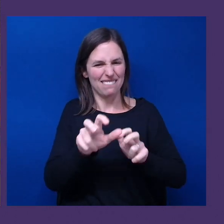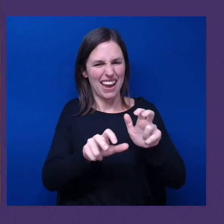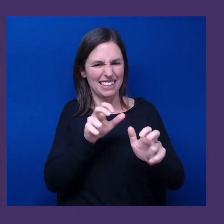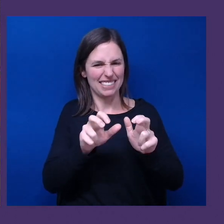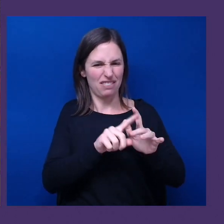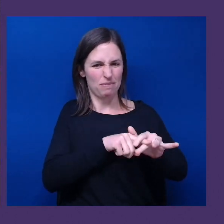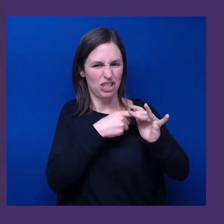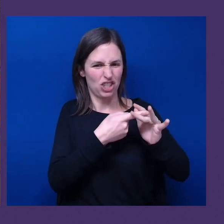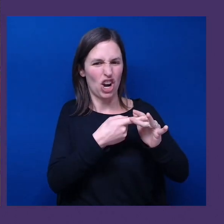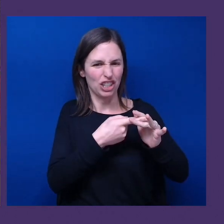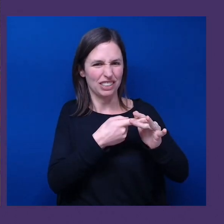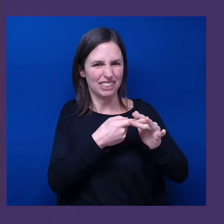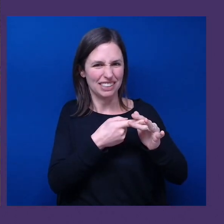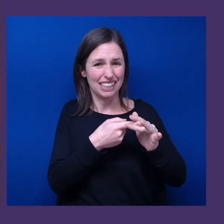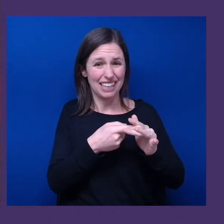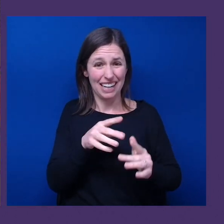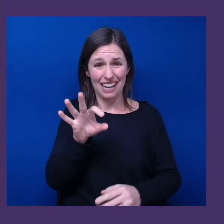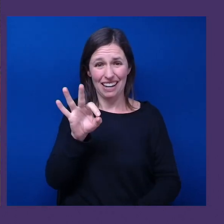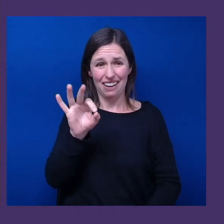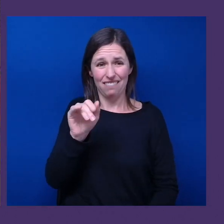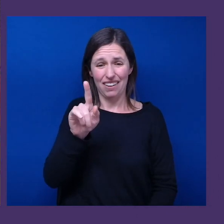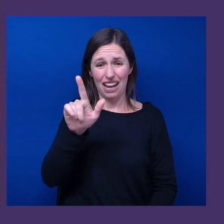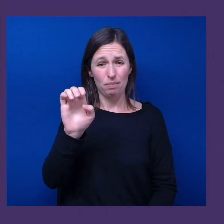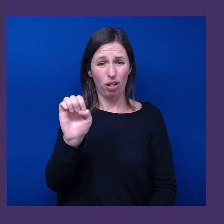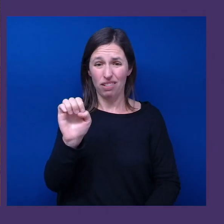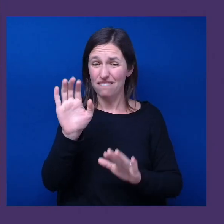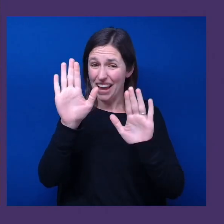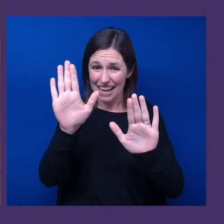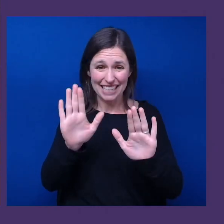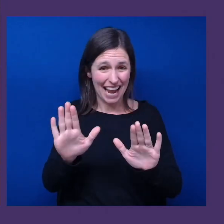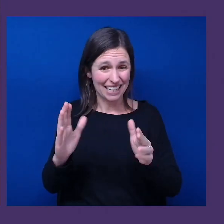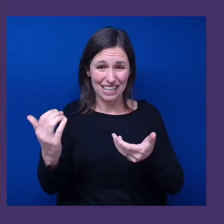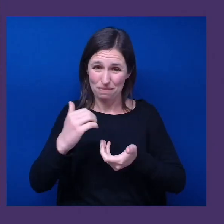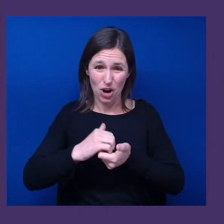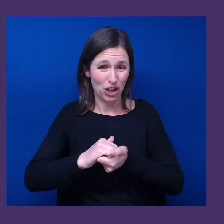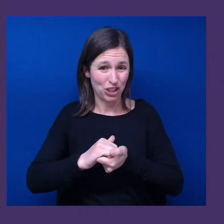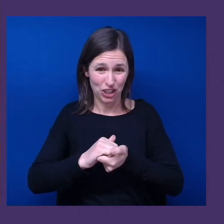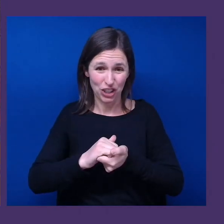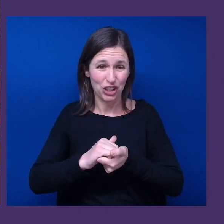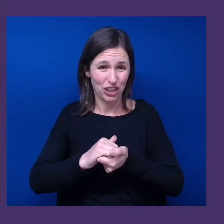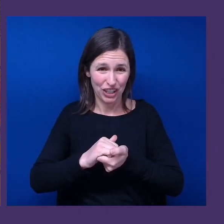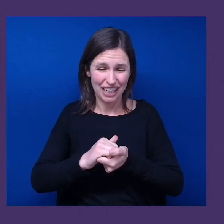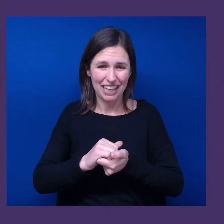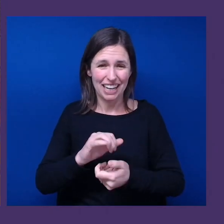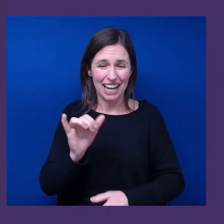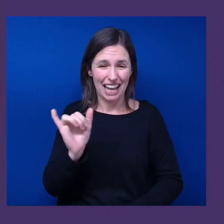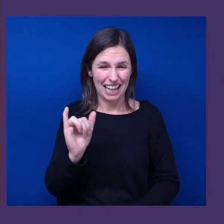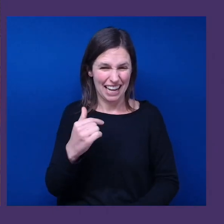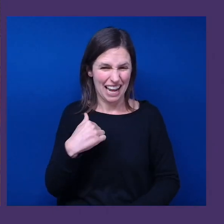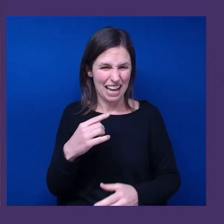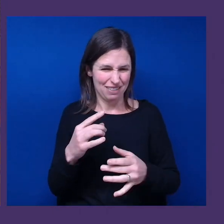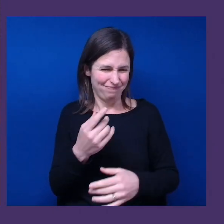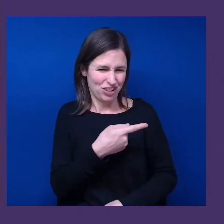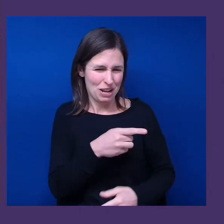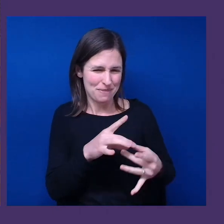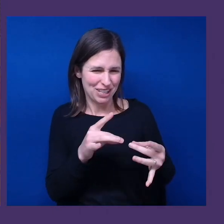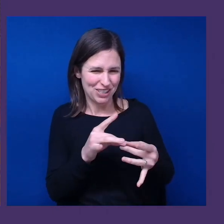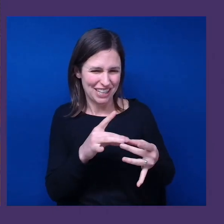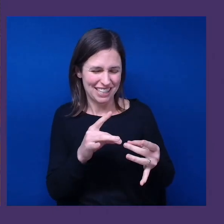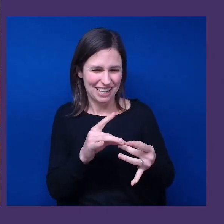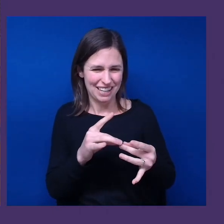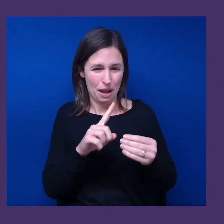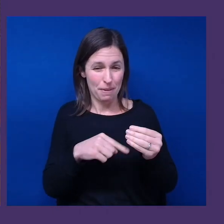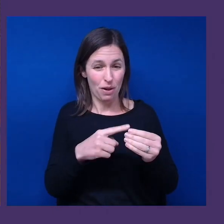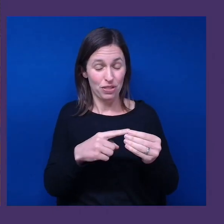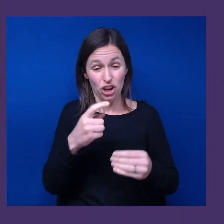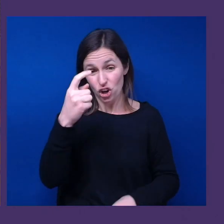Booking. And Alva mentioned the work that we're doing in the cognitive working group. And this has been